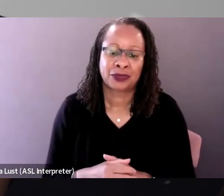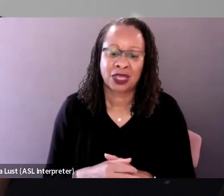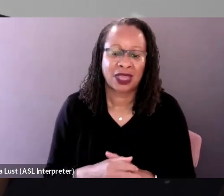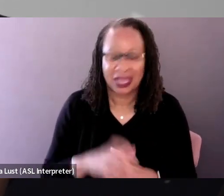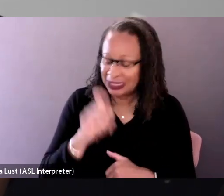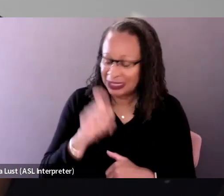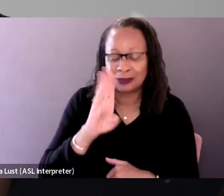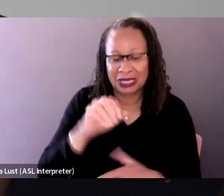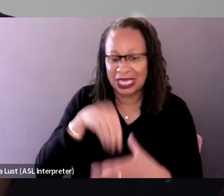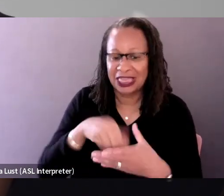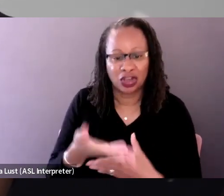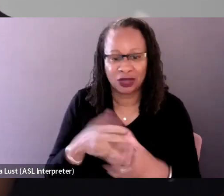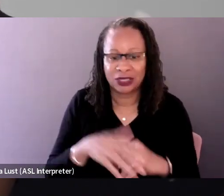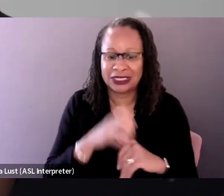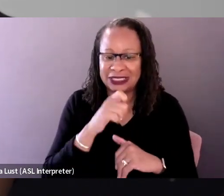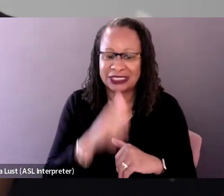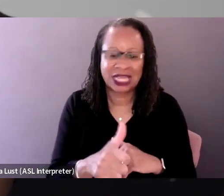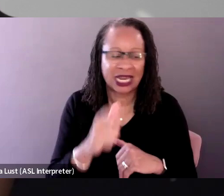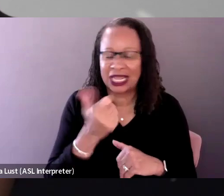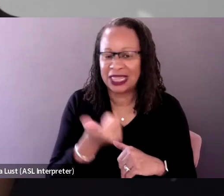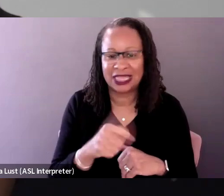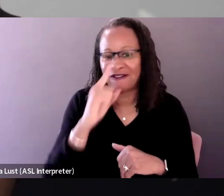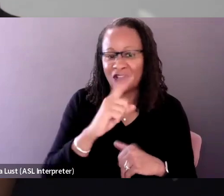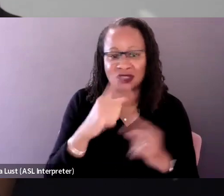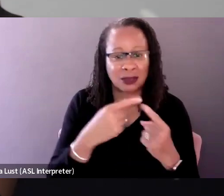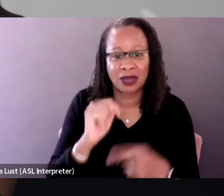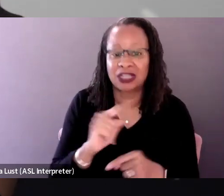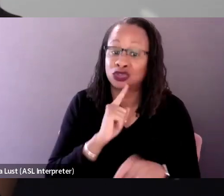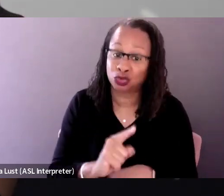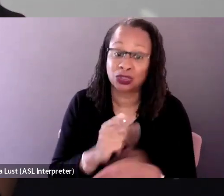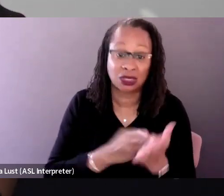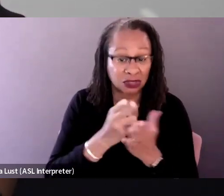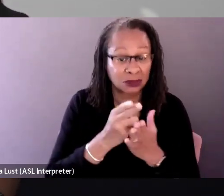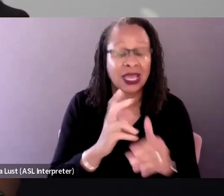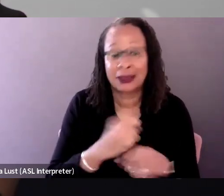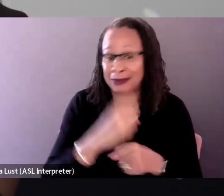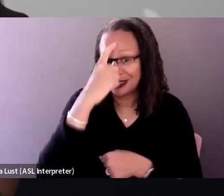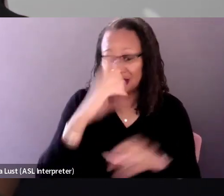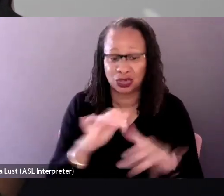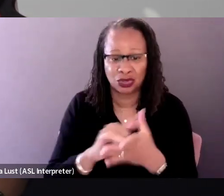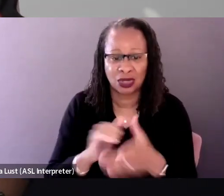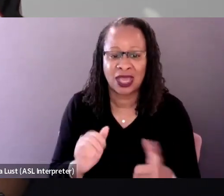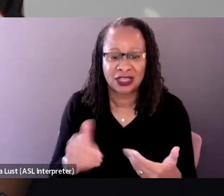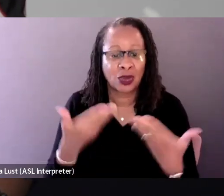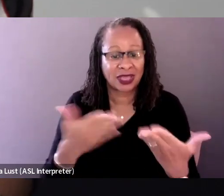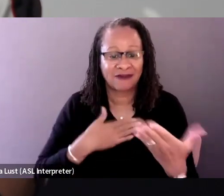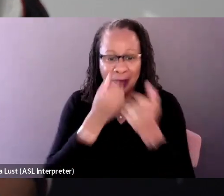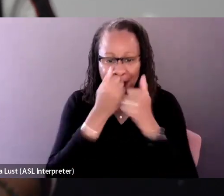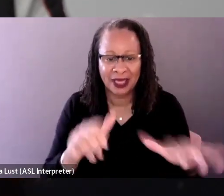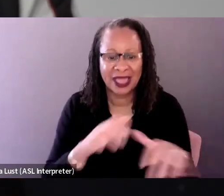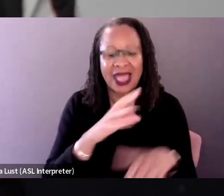there was nothing anodyne about it or gratuitous whatsoever. So it made perfect sense. So I gave my blessing, and so did Portia and